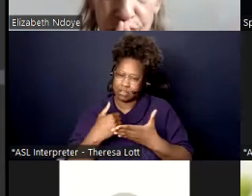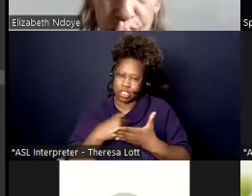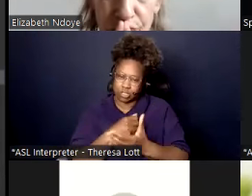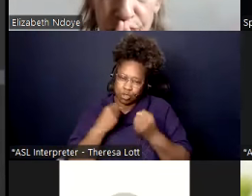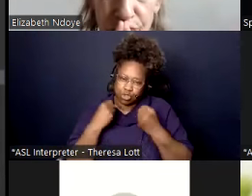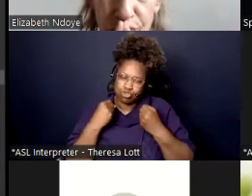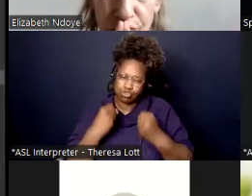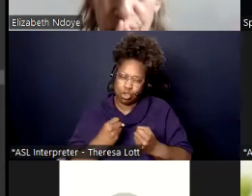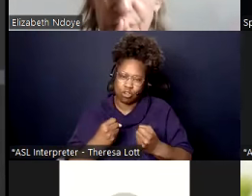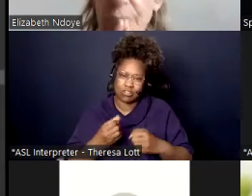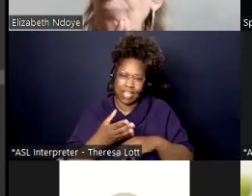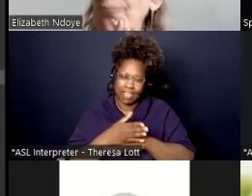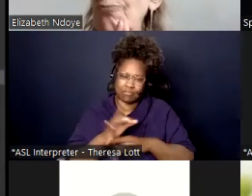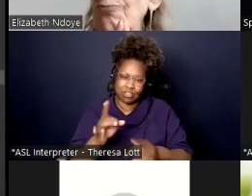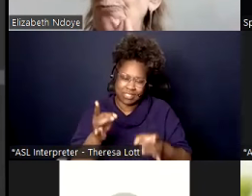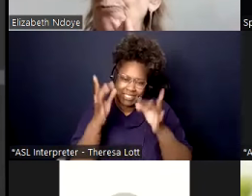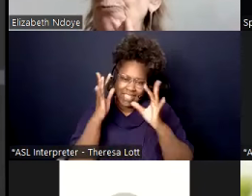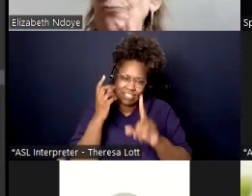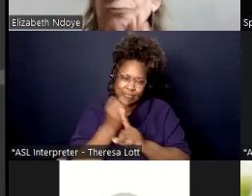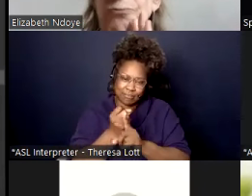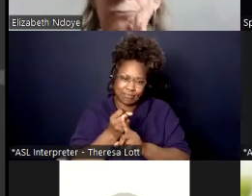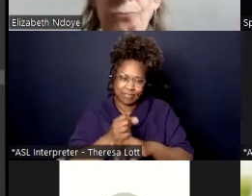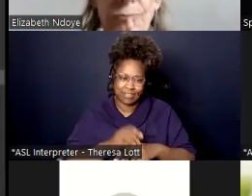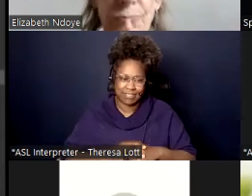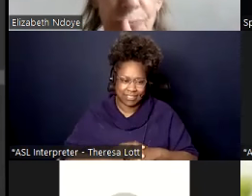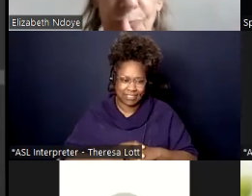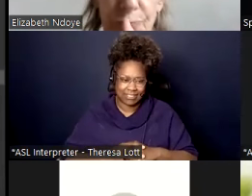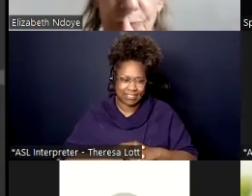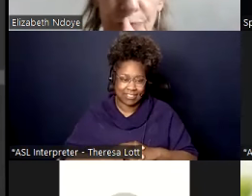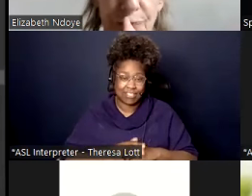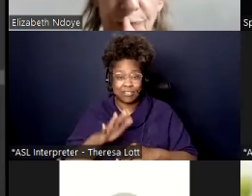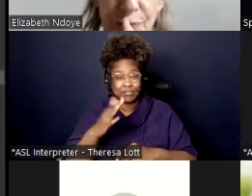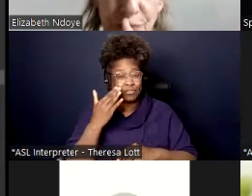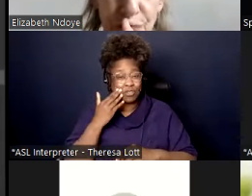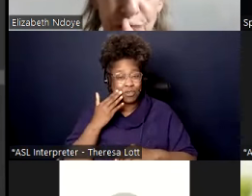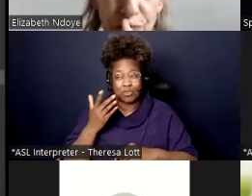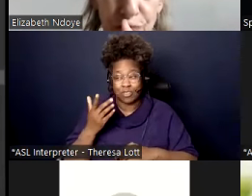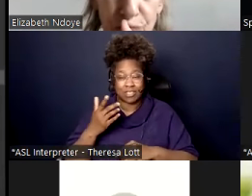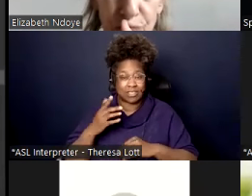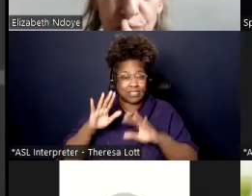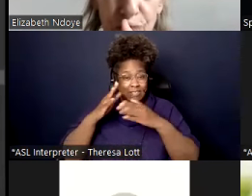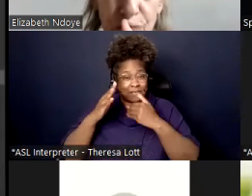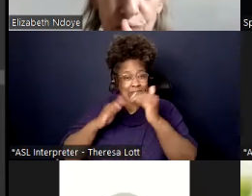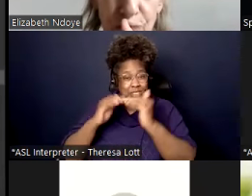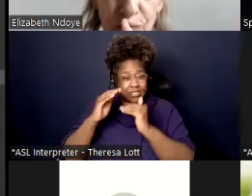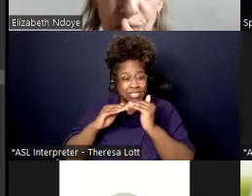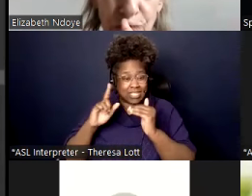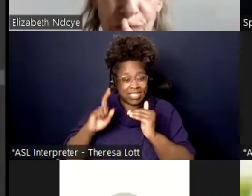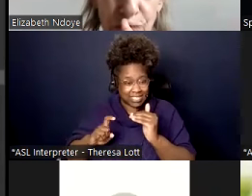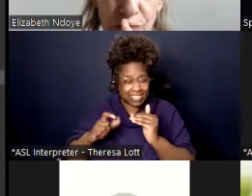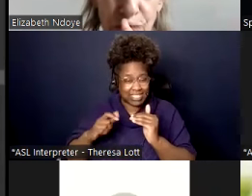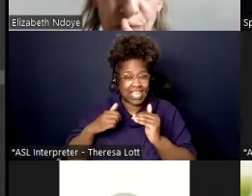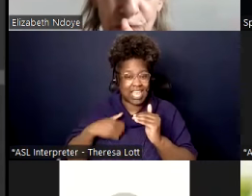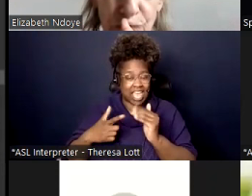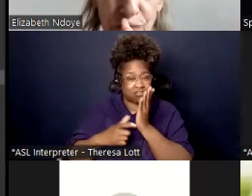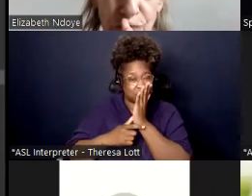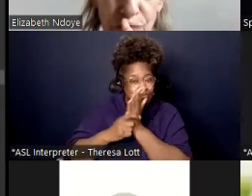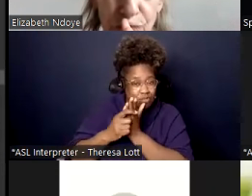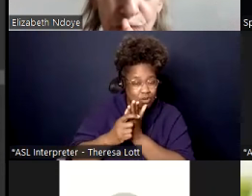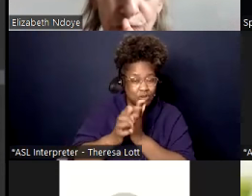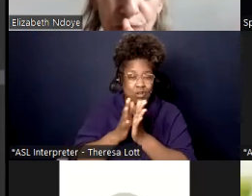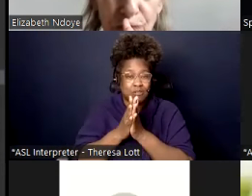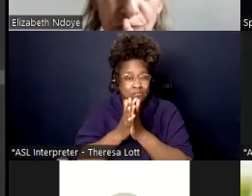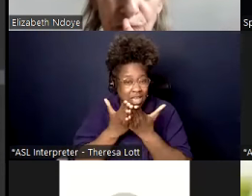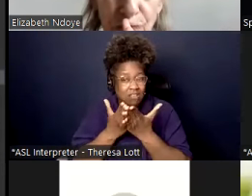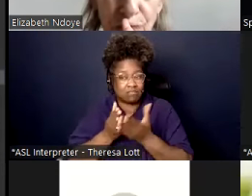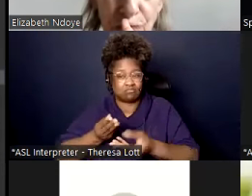Yeah, and you're seeing some that like the awareness building literally needs to include the development of pamphlets and brochures. We got to be old school as